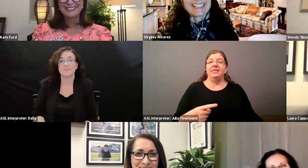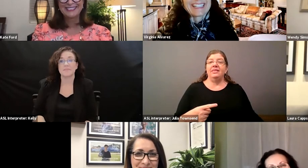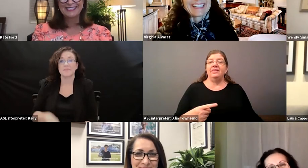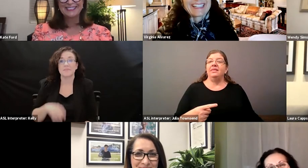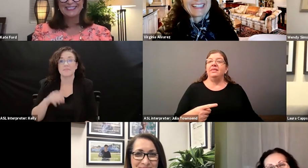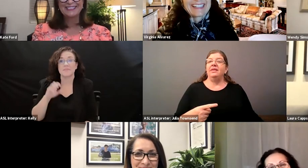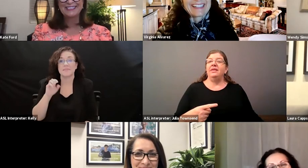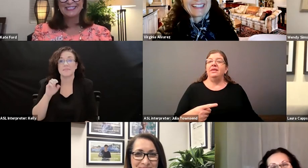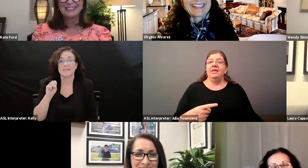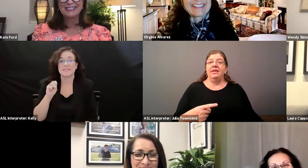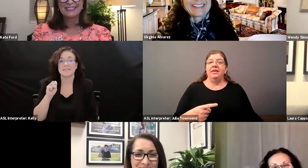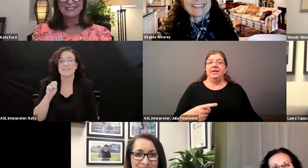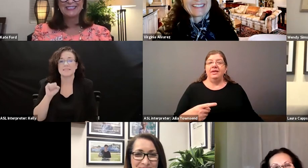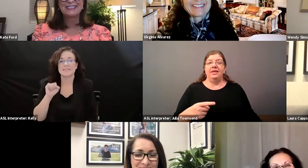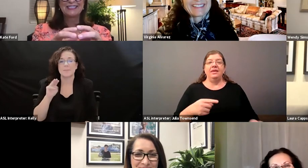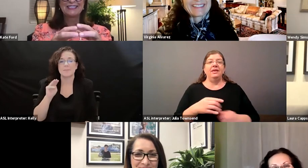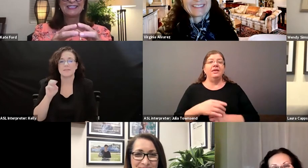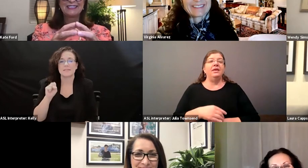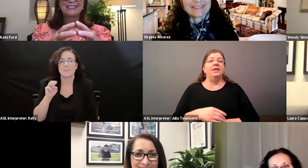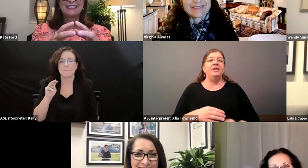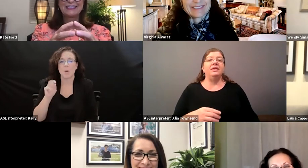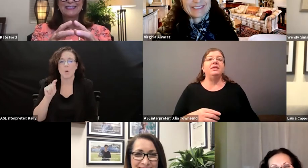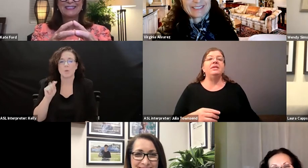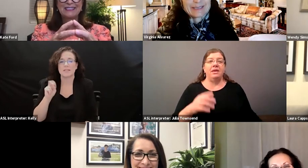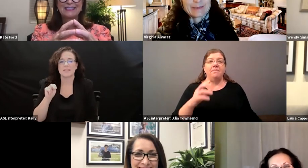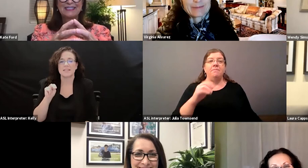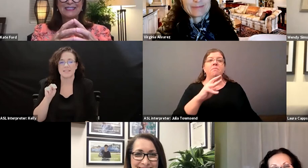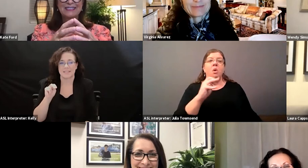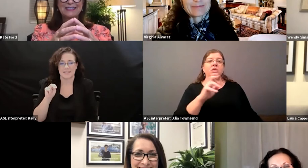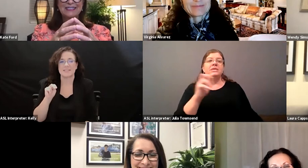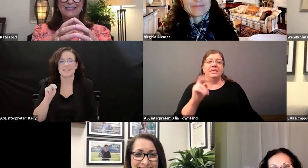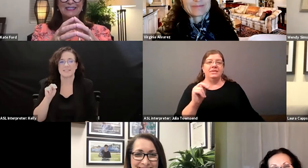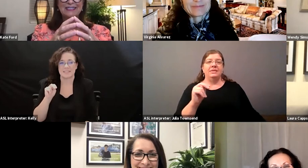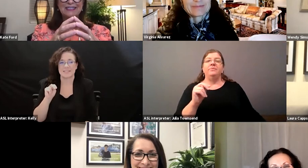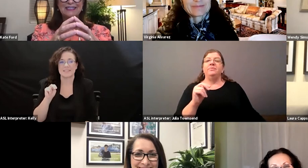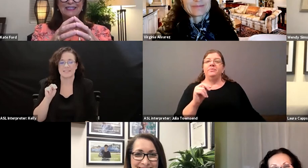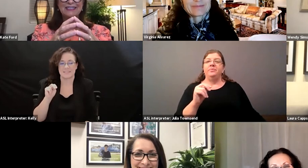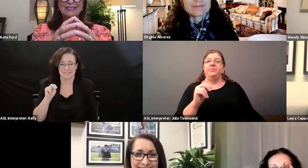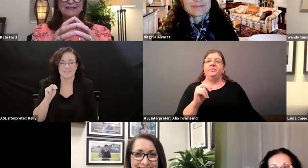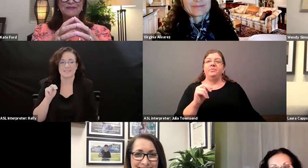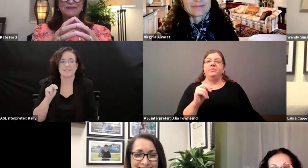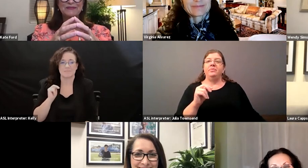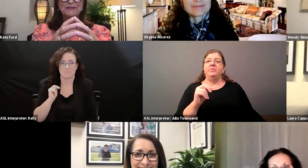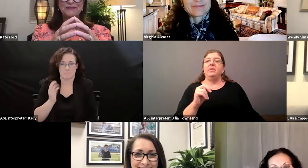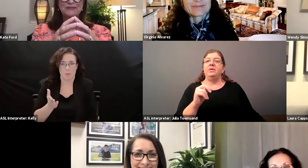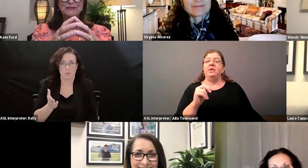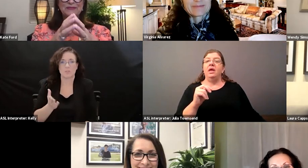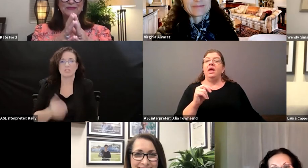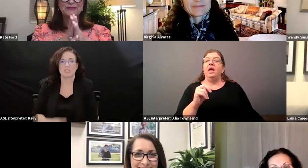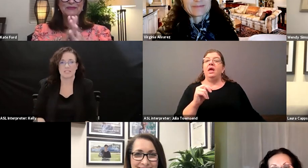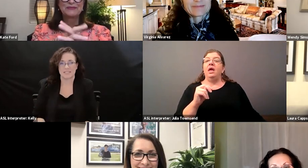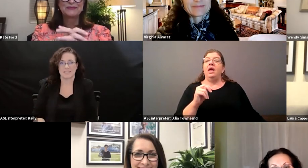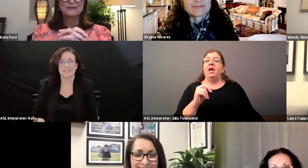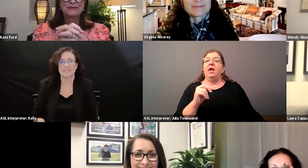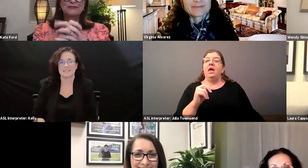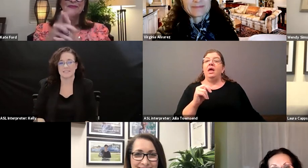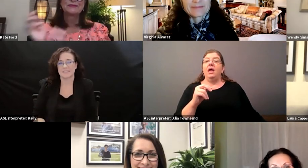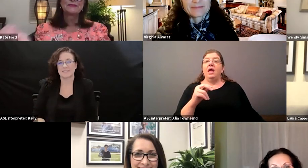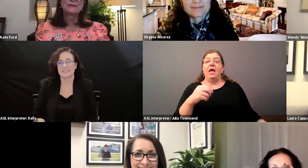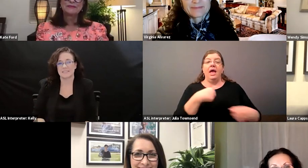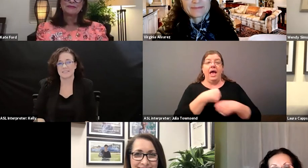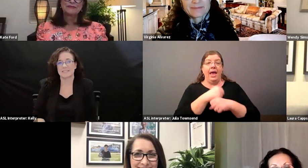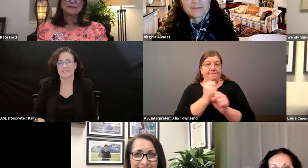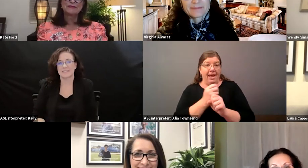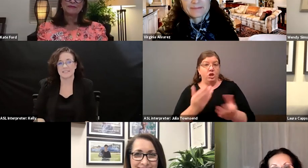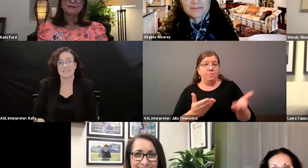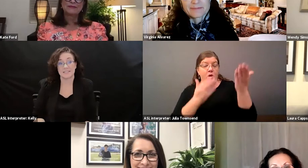what to uh make that um motion and and i would just add to this you know as we talked about the equity and